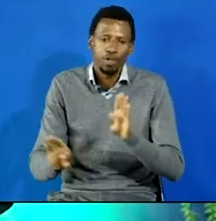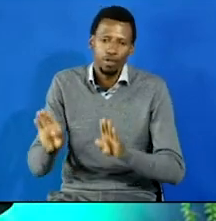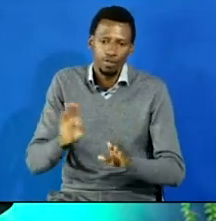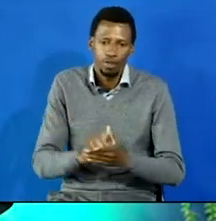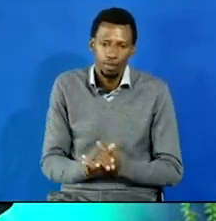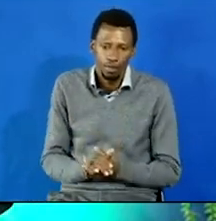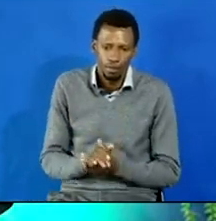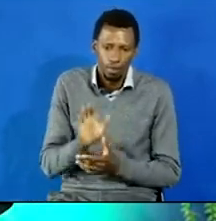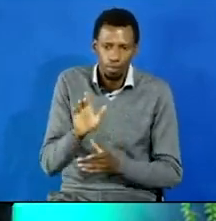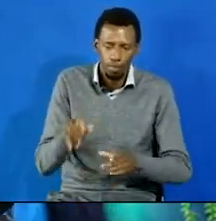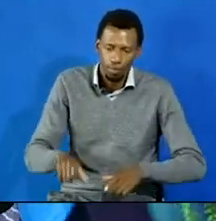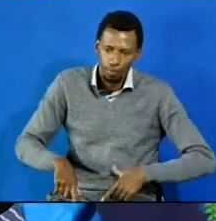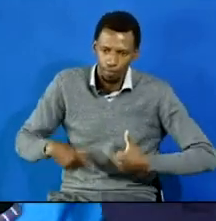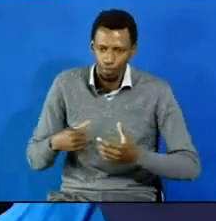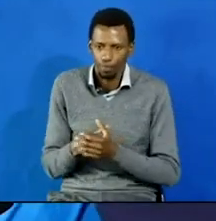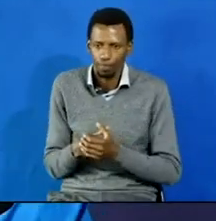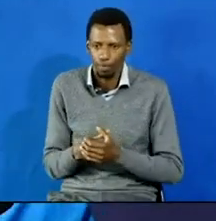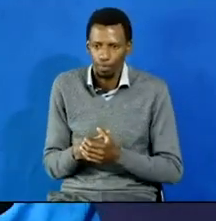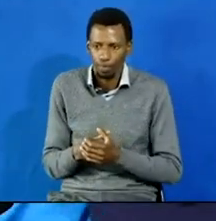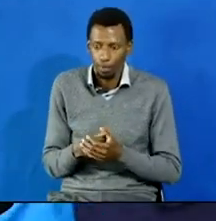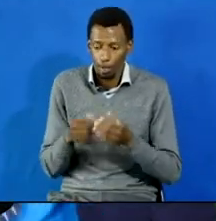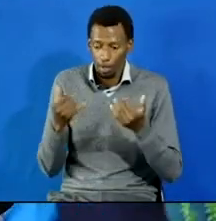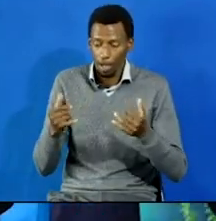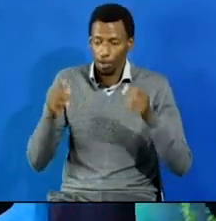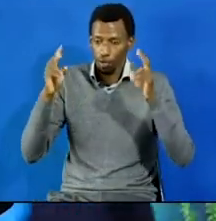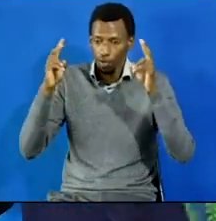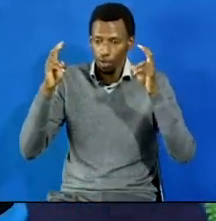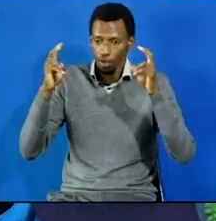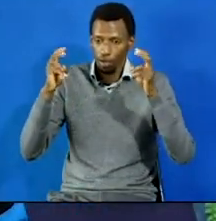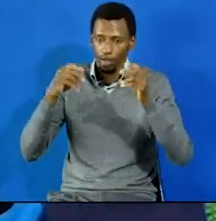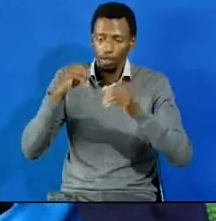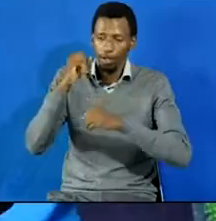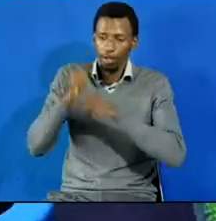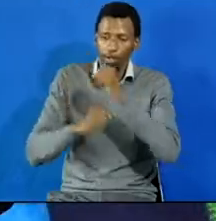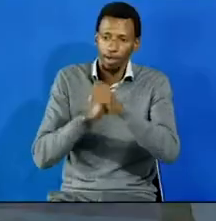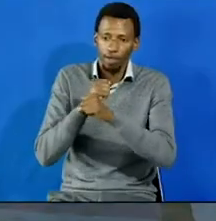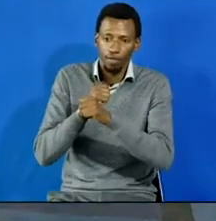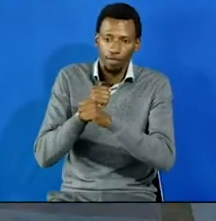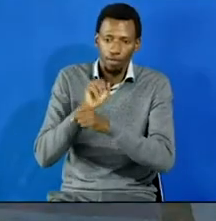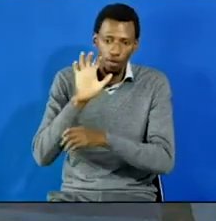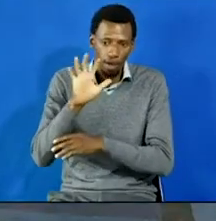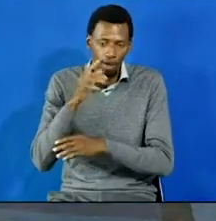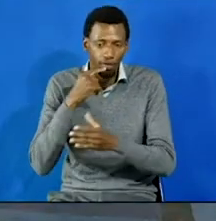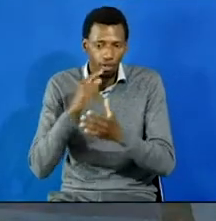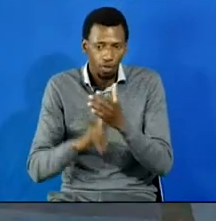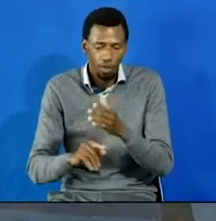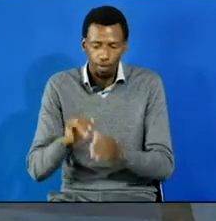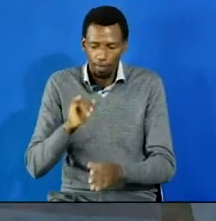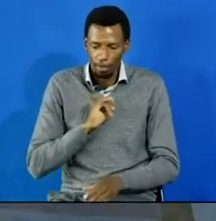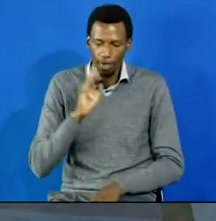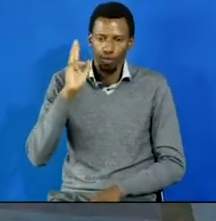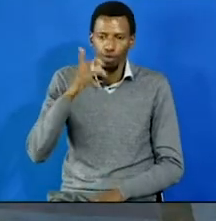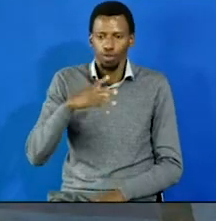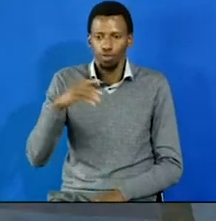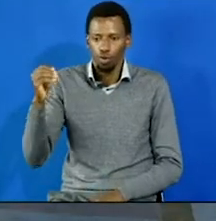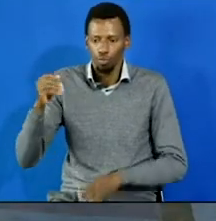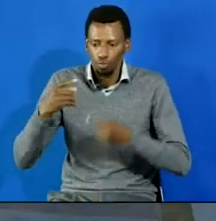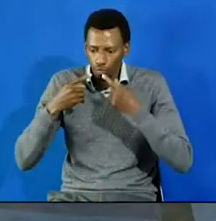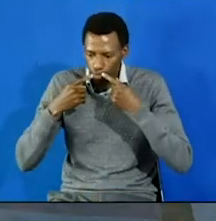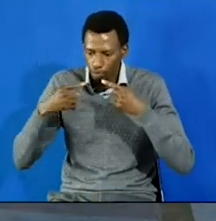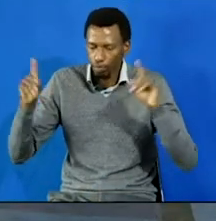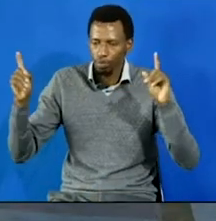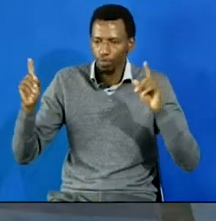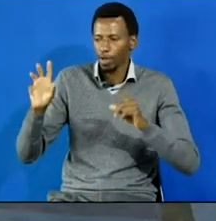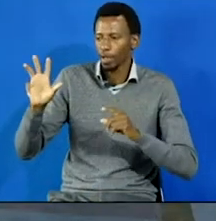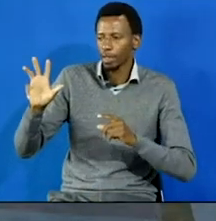5 years, we are talking about, I will go. I will go and proclaim the three angels' messengers. But